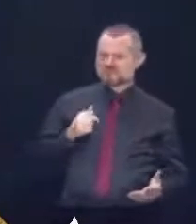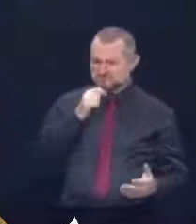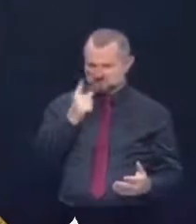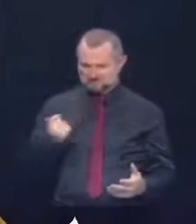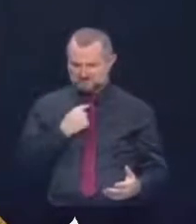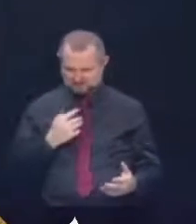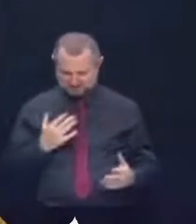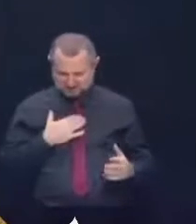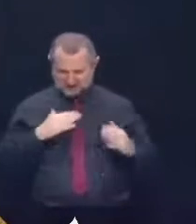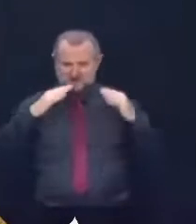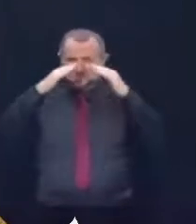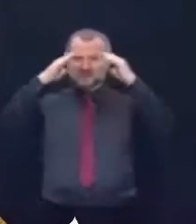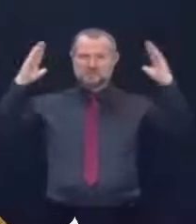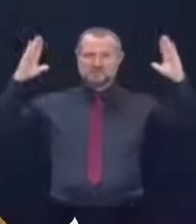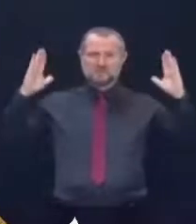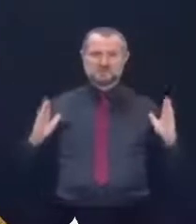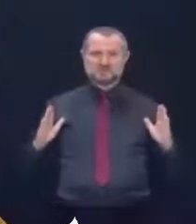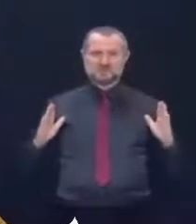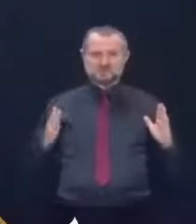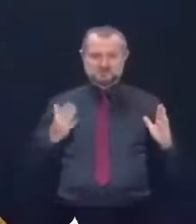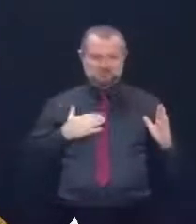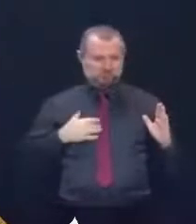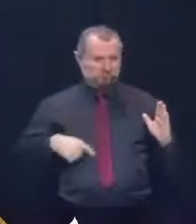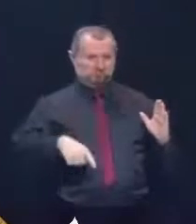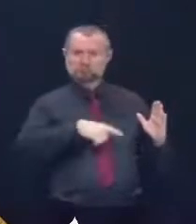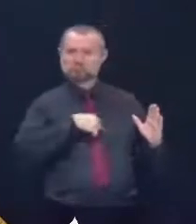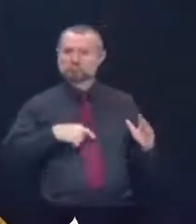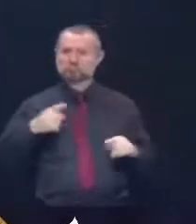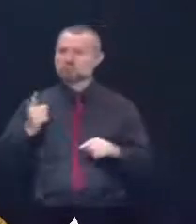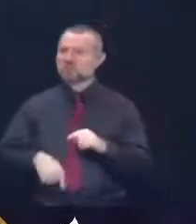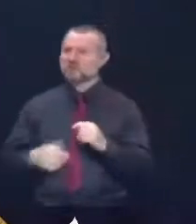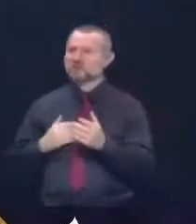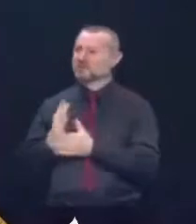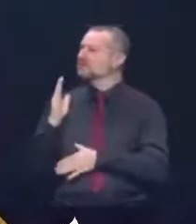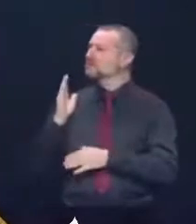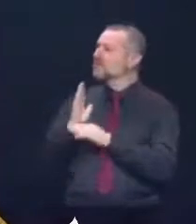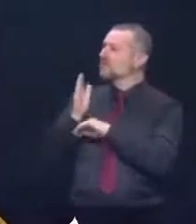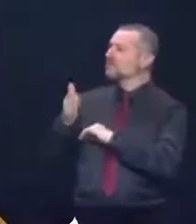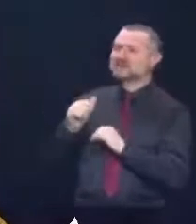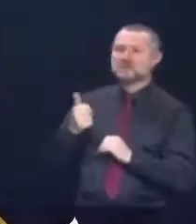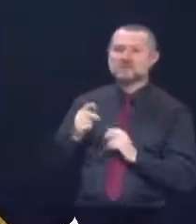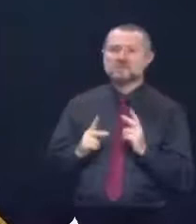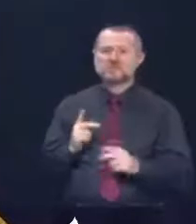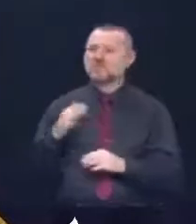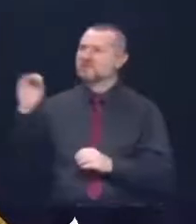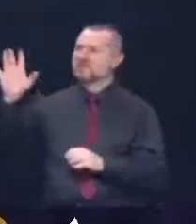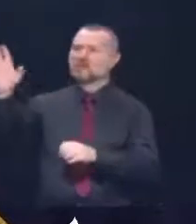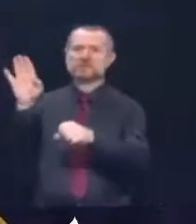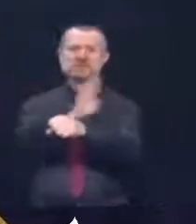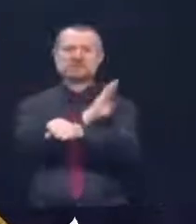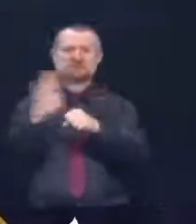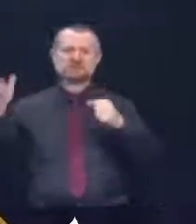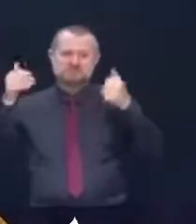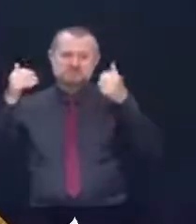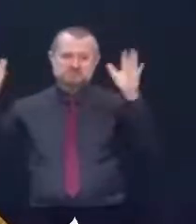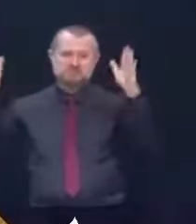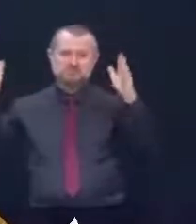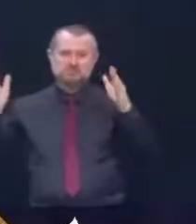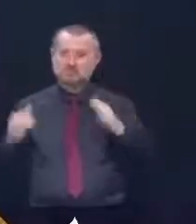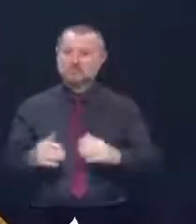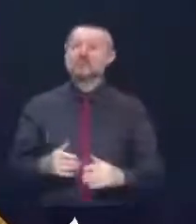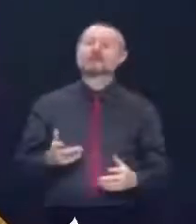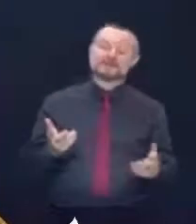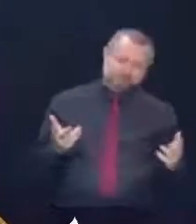house I can't have more than 10 people? It's none of your business what I do in my home. Now, of course it